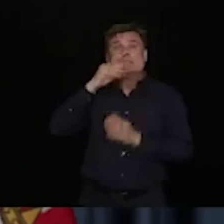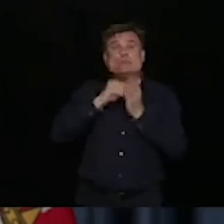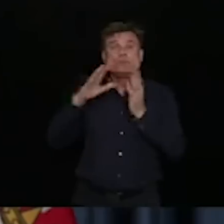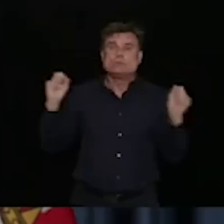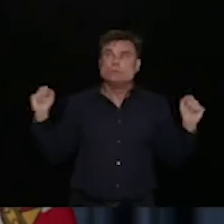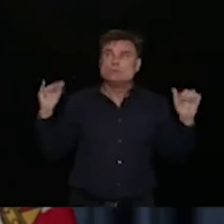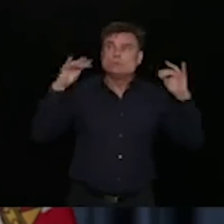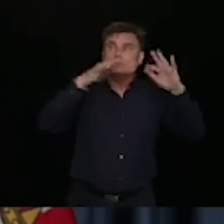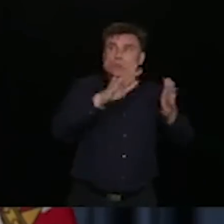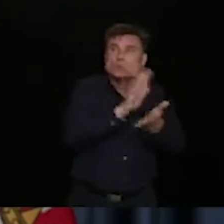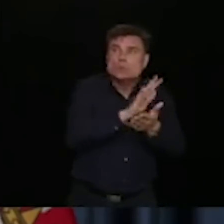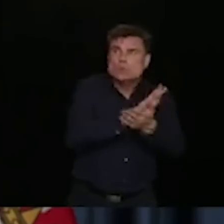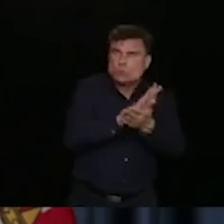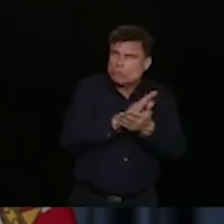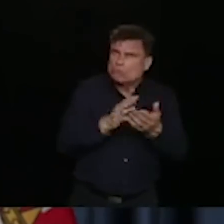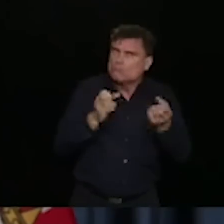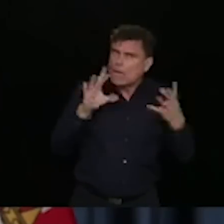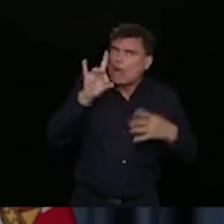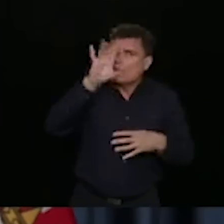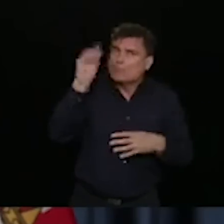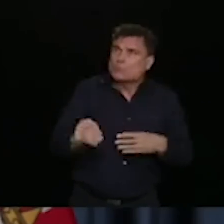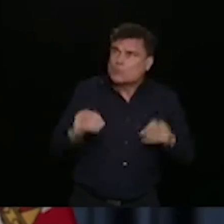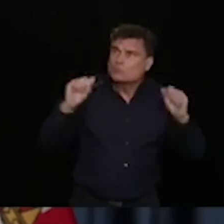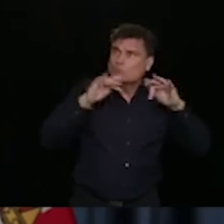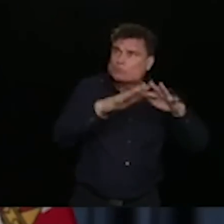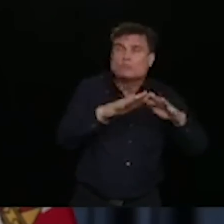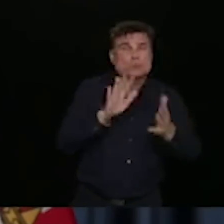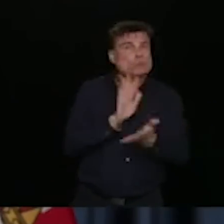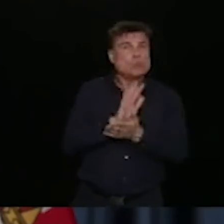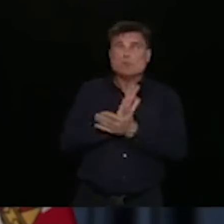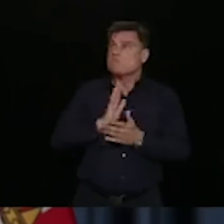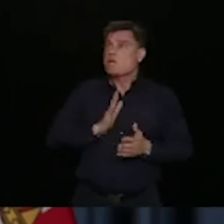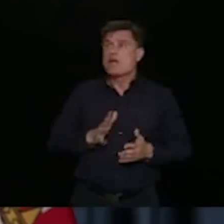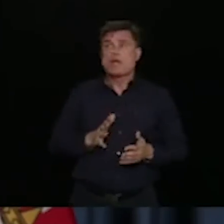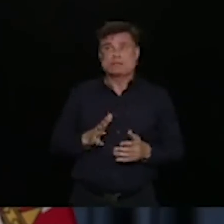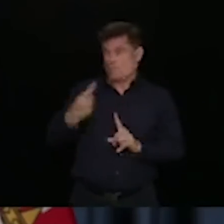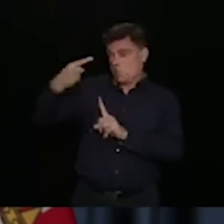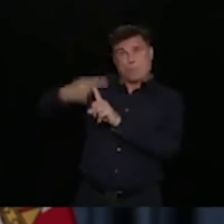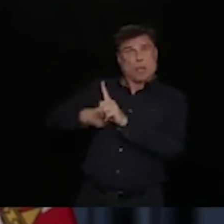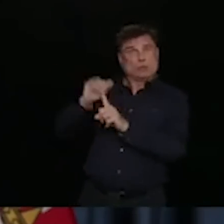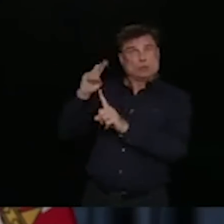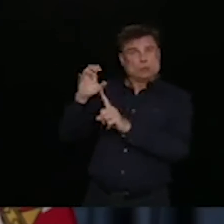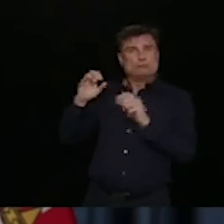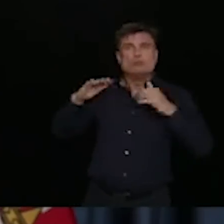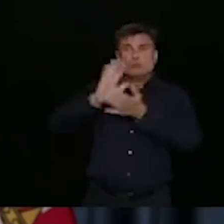almost 40% of kids voluntarily came back to classrooms, so that teachers,